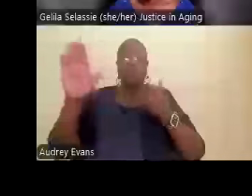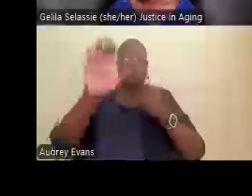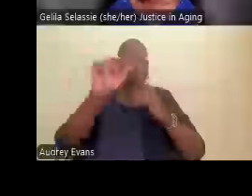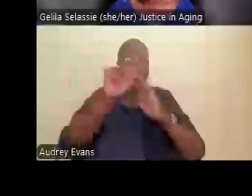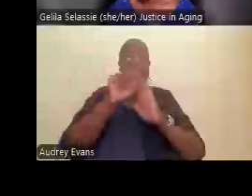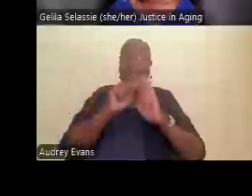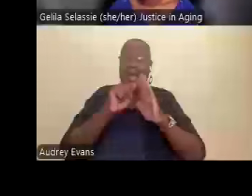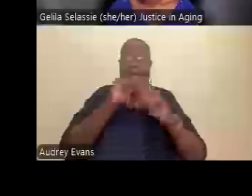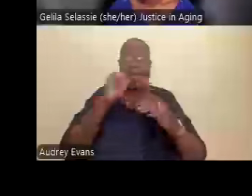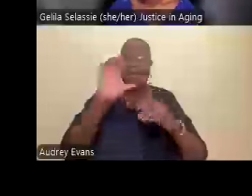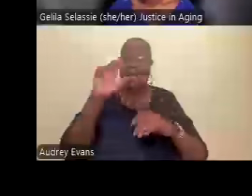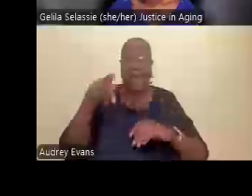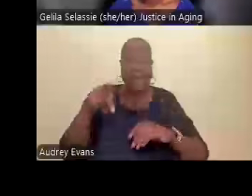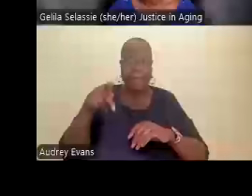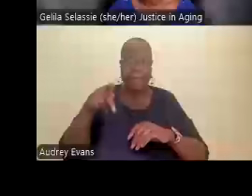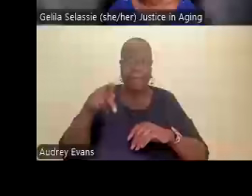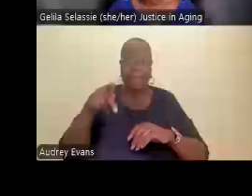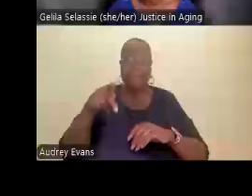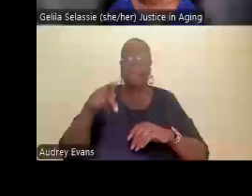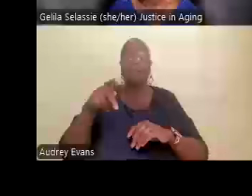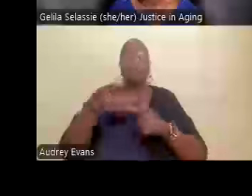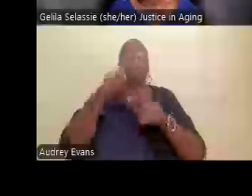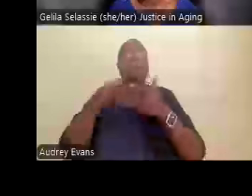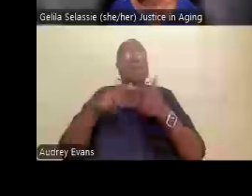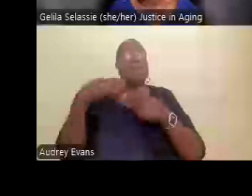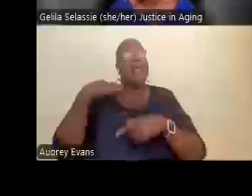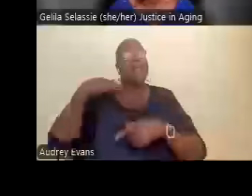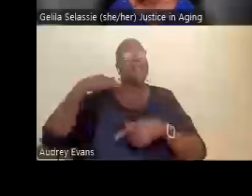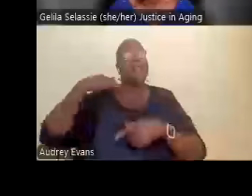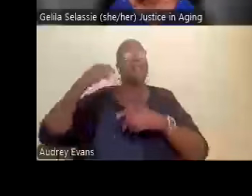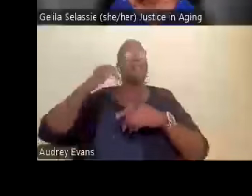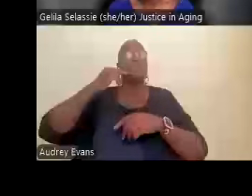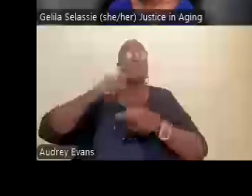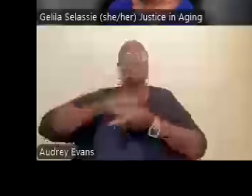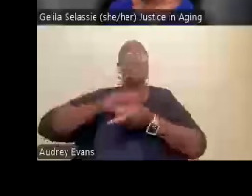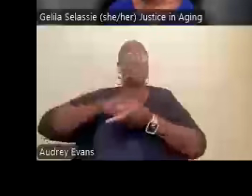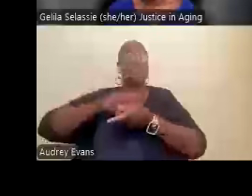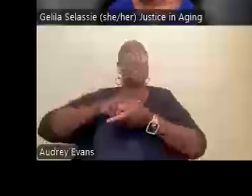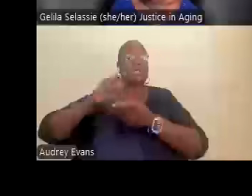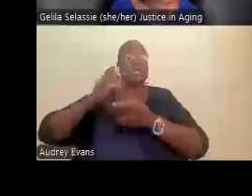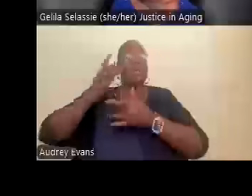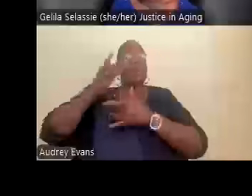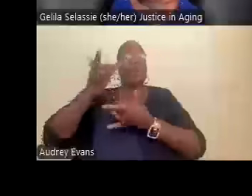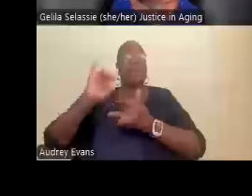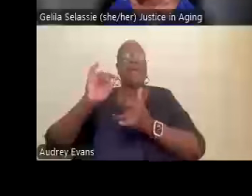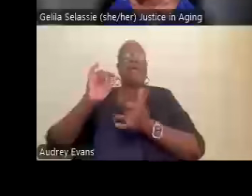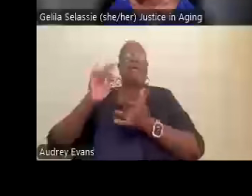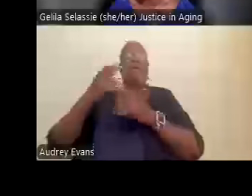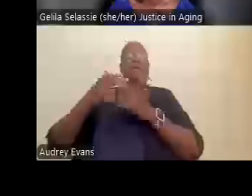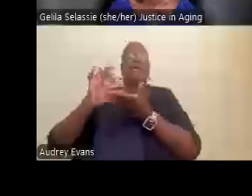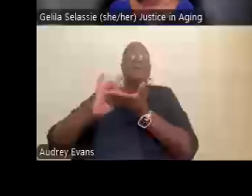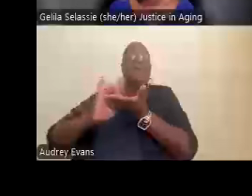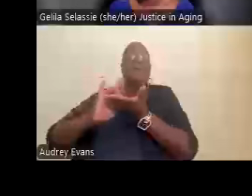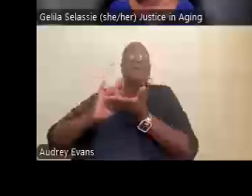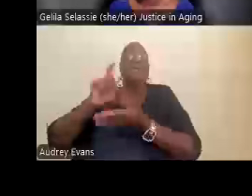income cap, then eligibility for nursing facilities typically looks sort of like the medically needy program, where